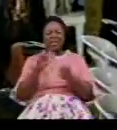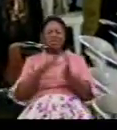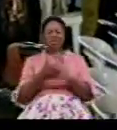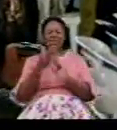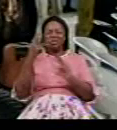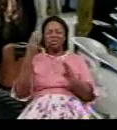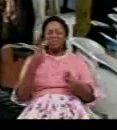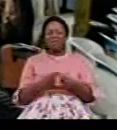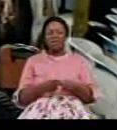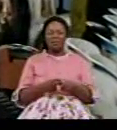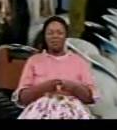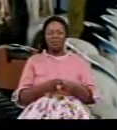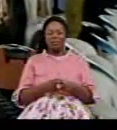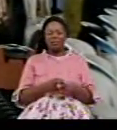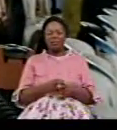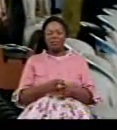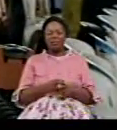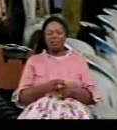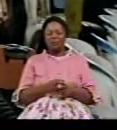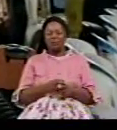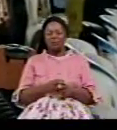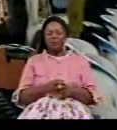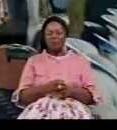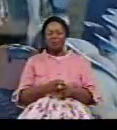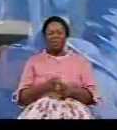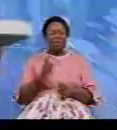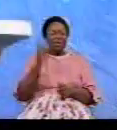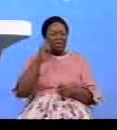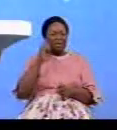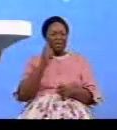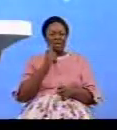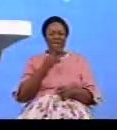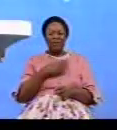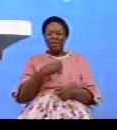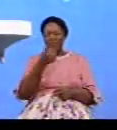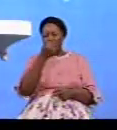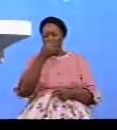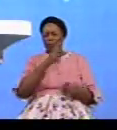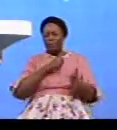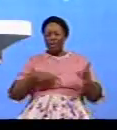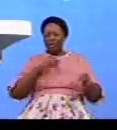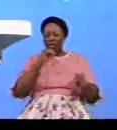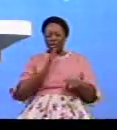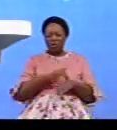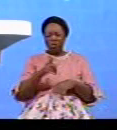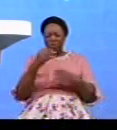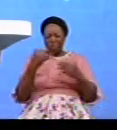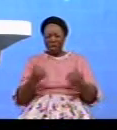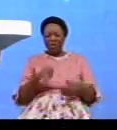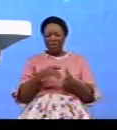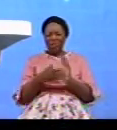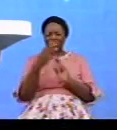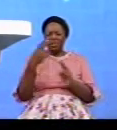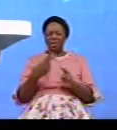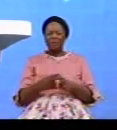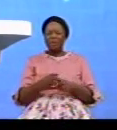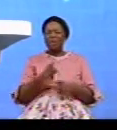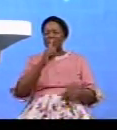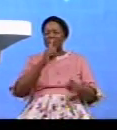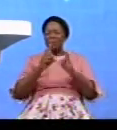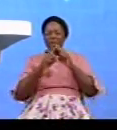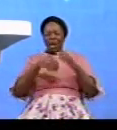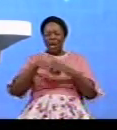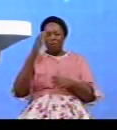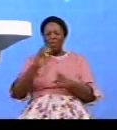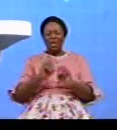sugar diabetes. Lord, death I pray down, you touch Lord them, heal right them now in Jesus' speak name.